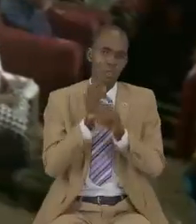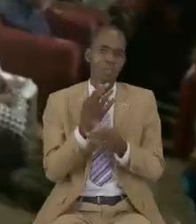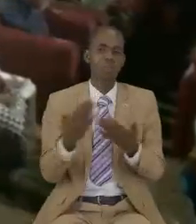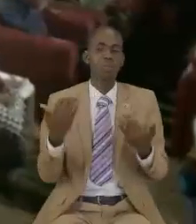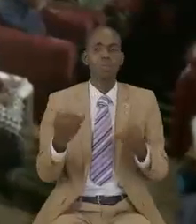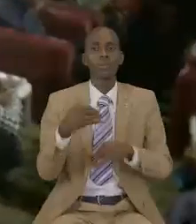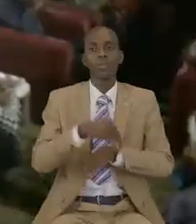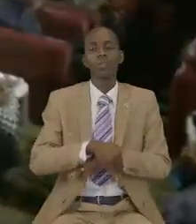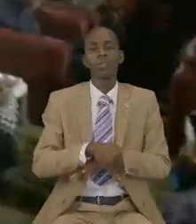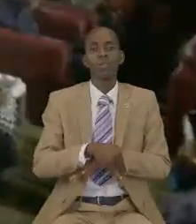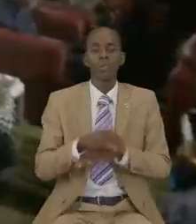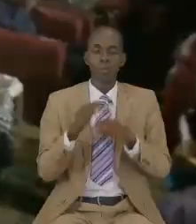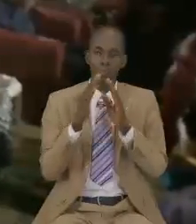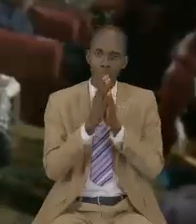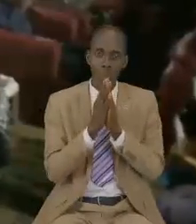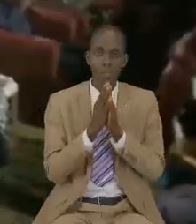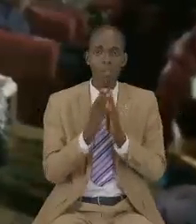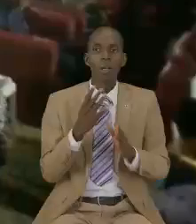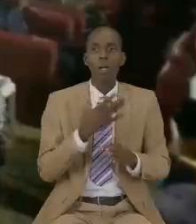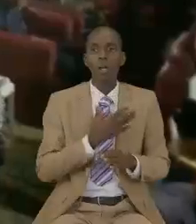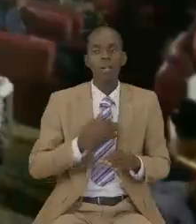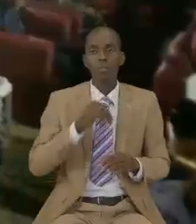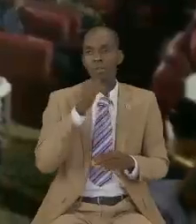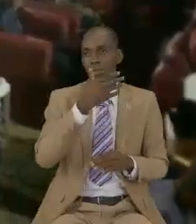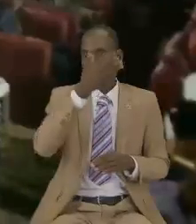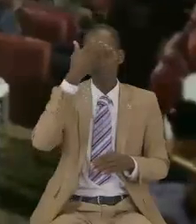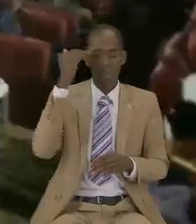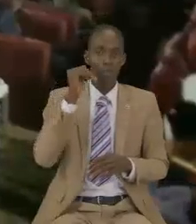by the grace of God, tomorrow, Sunday,